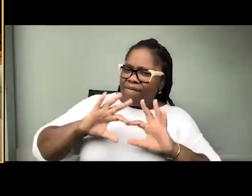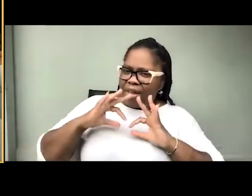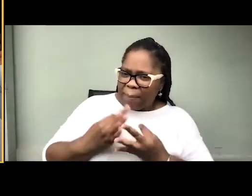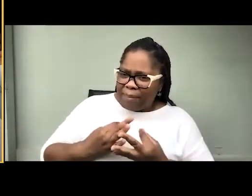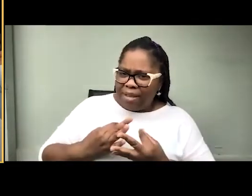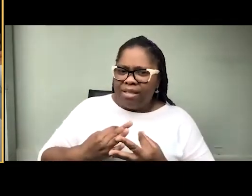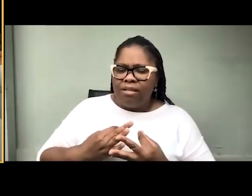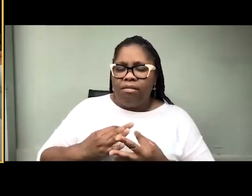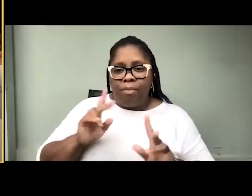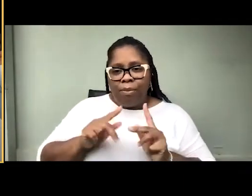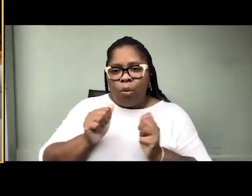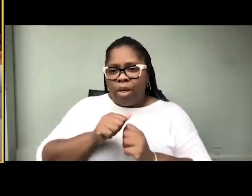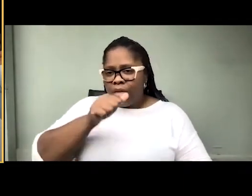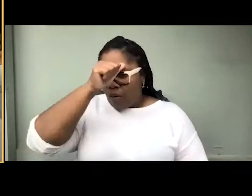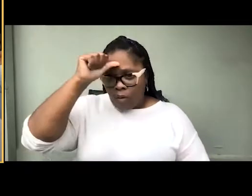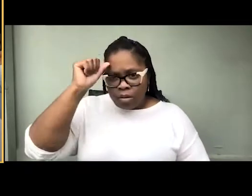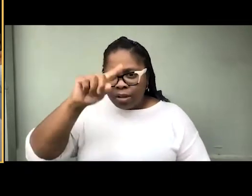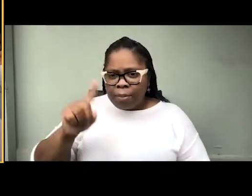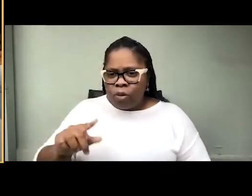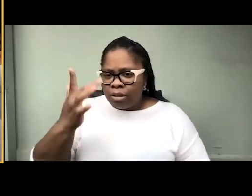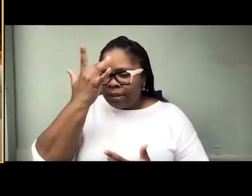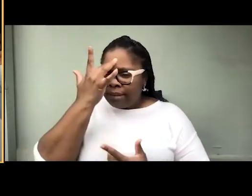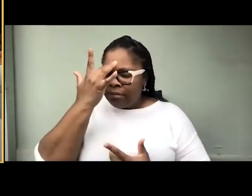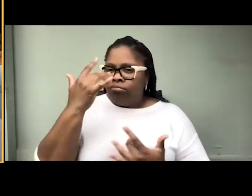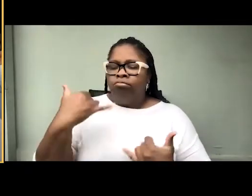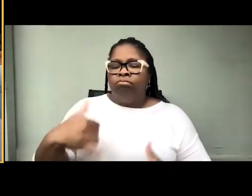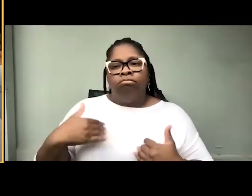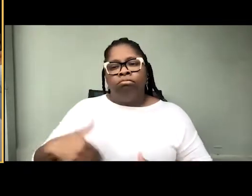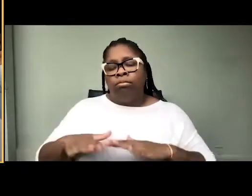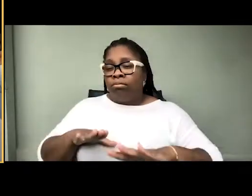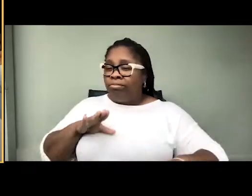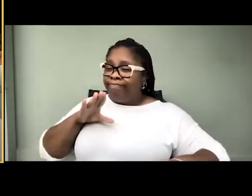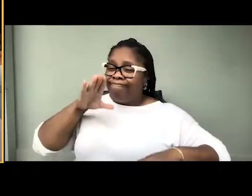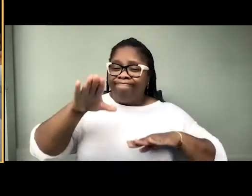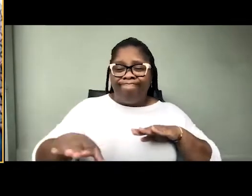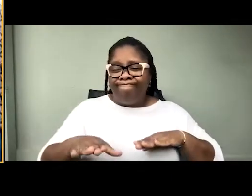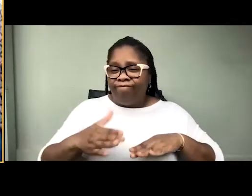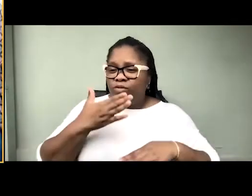with Alzheimer's disease is a major step forward for the state of California.